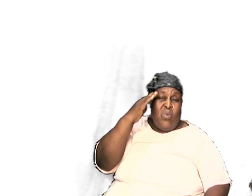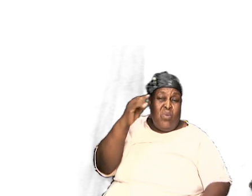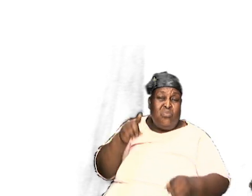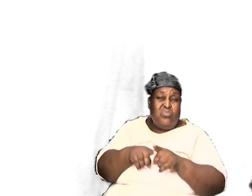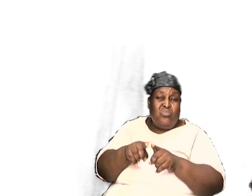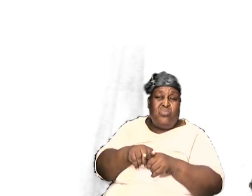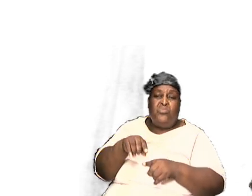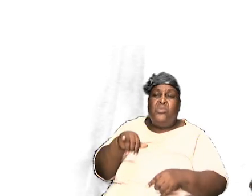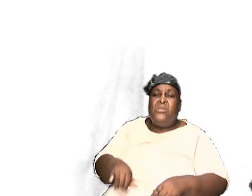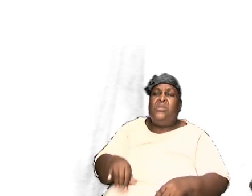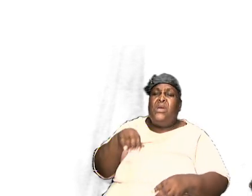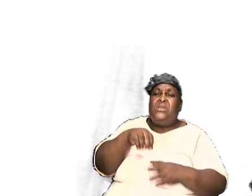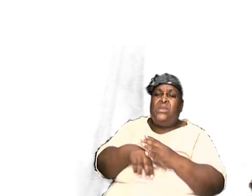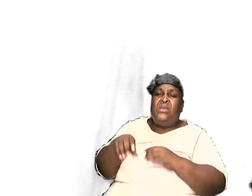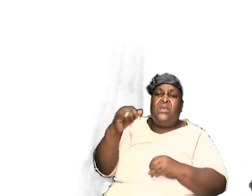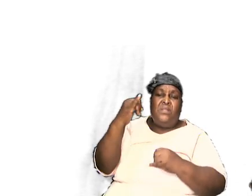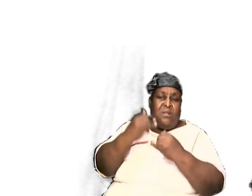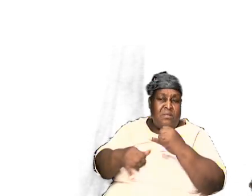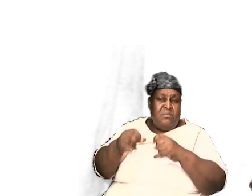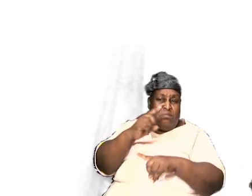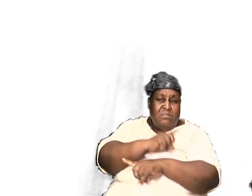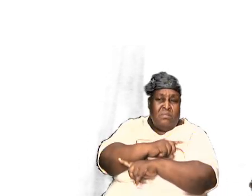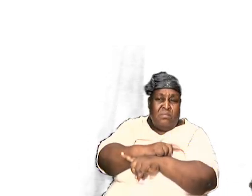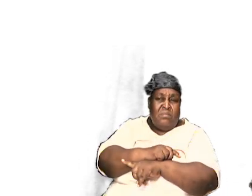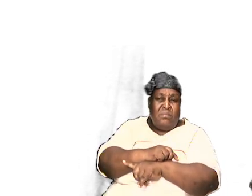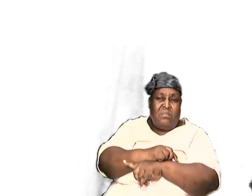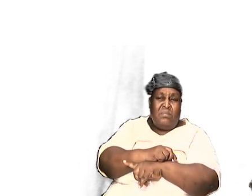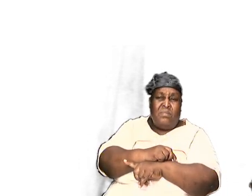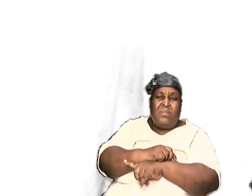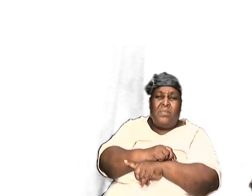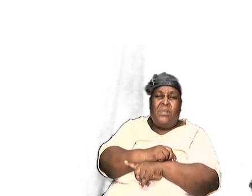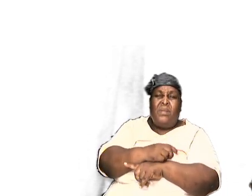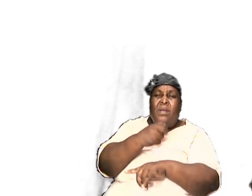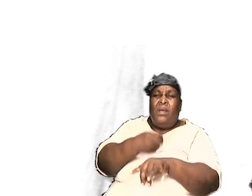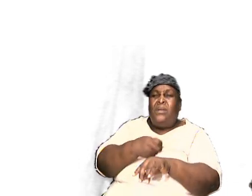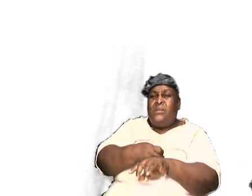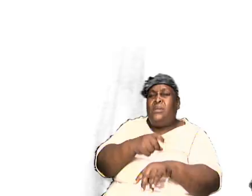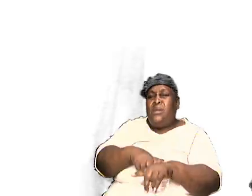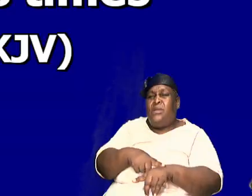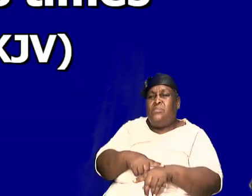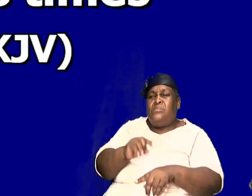know also that in the last days, perilous times shall come.